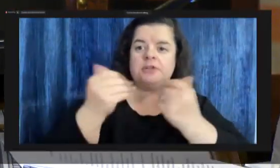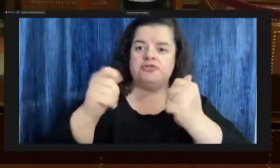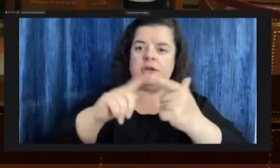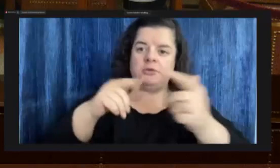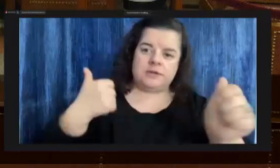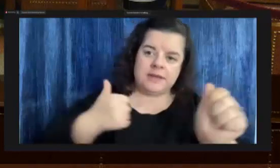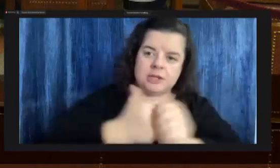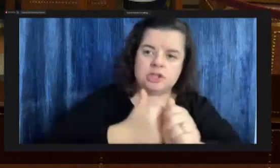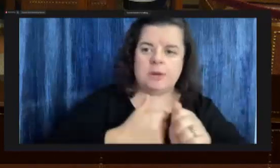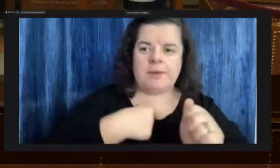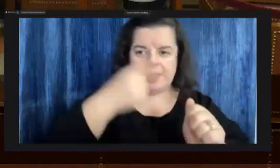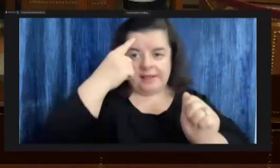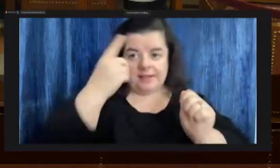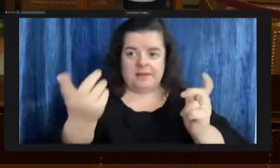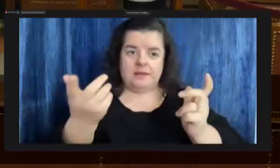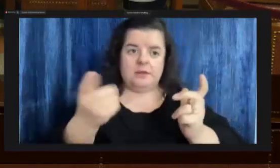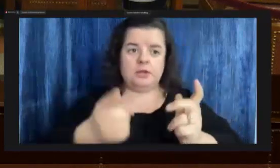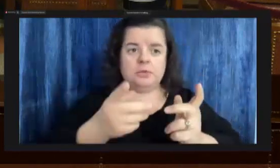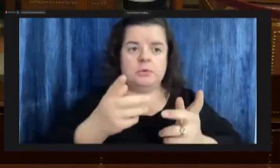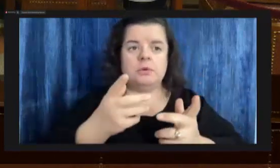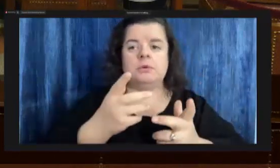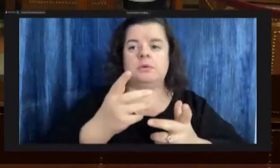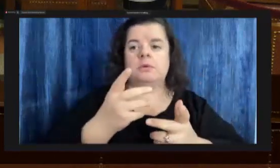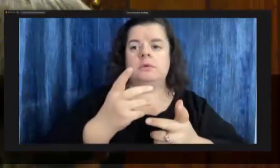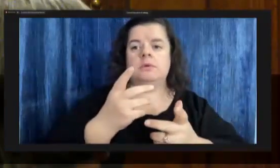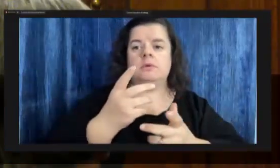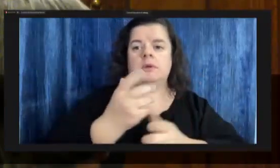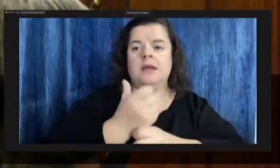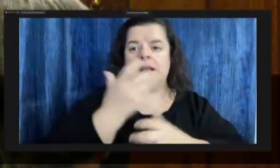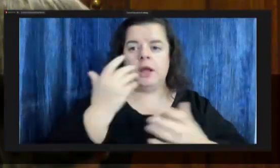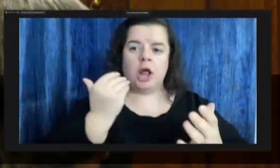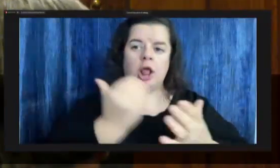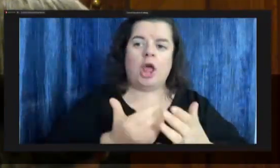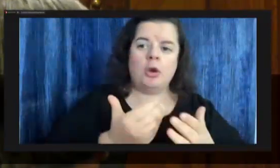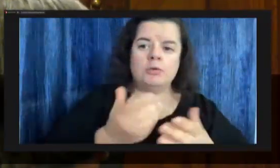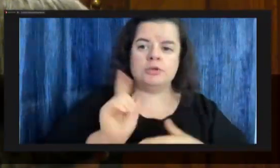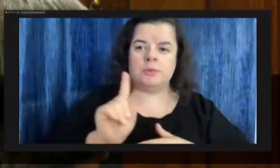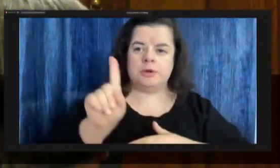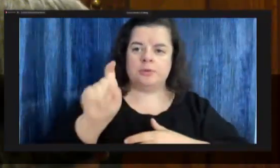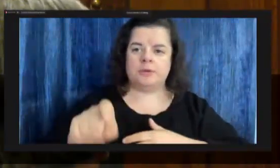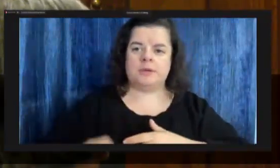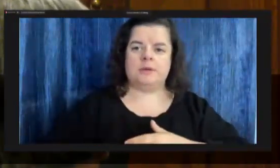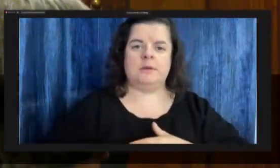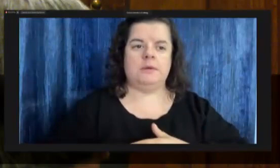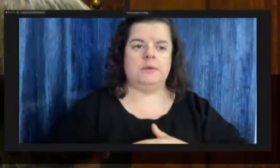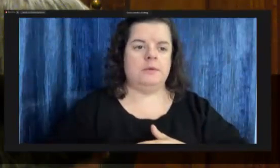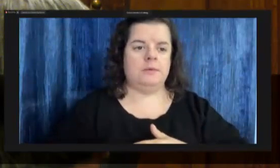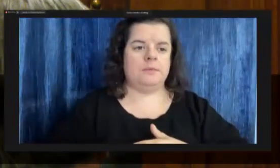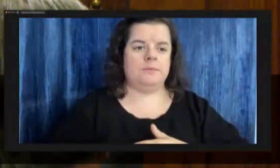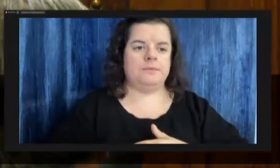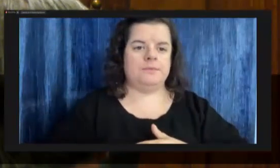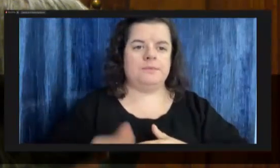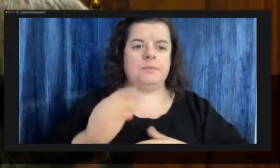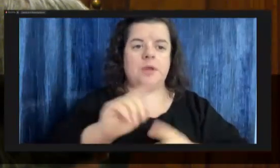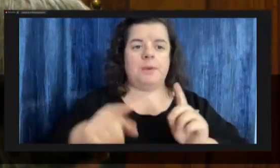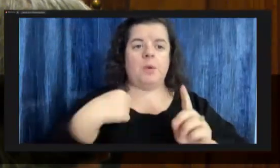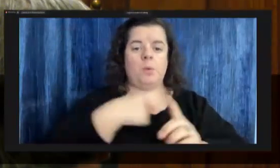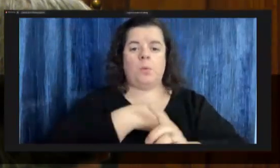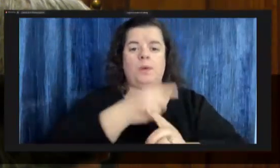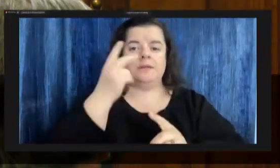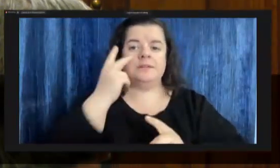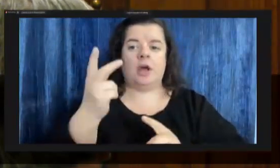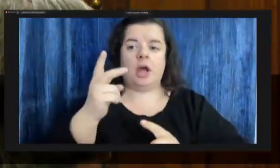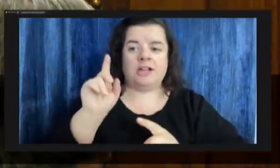think you guys are getting, you know, pretty close to where you need to be. But there was a need to do this multiple